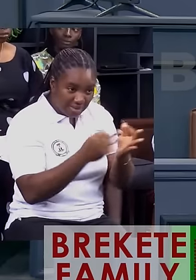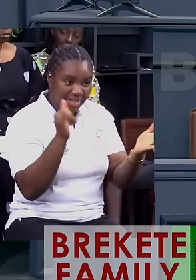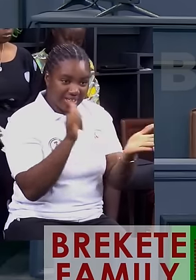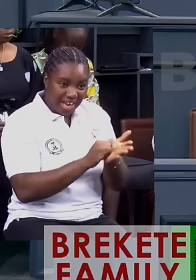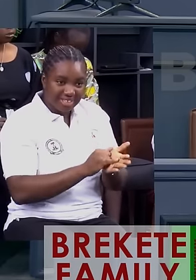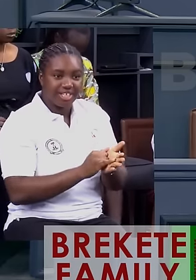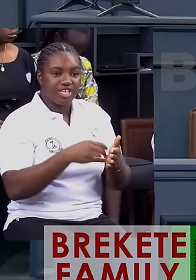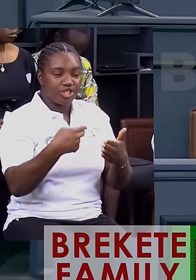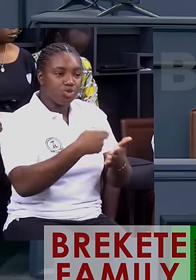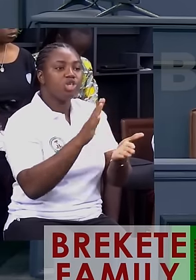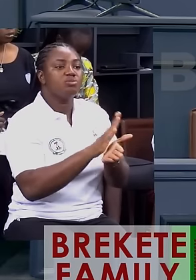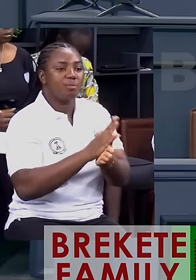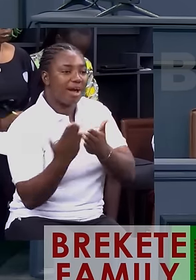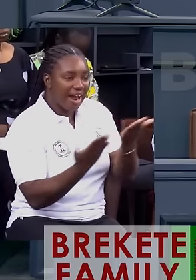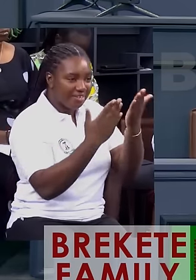as a major